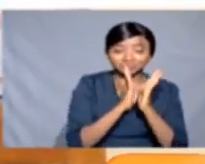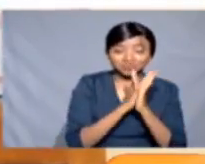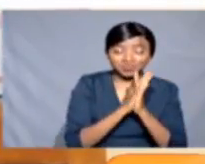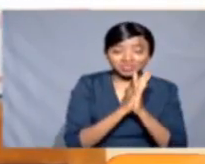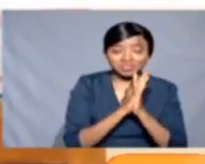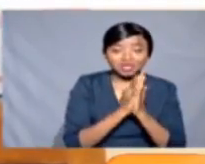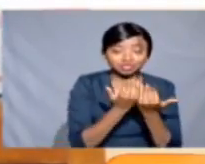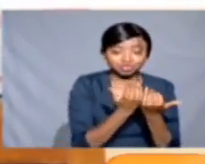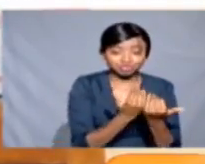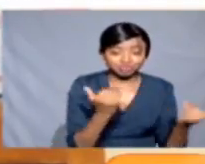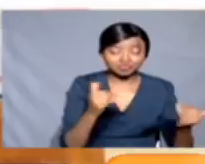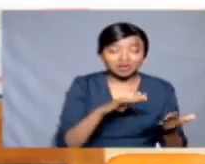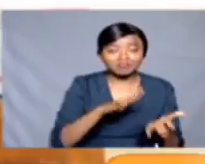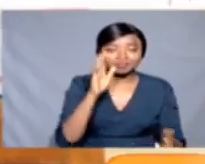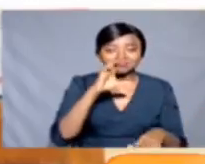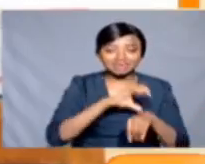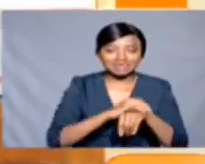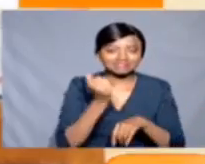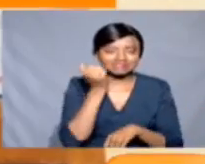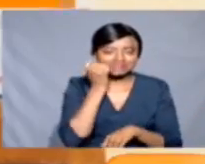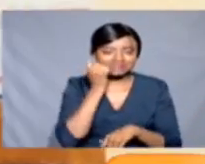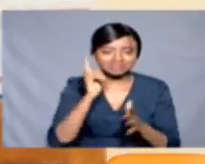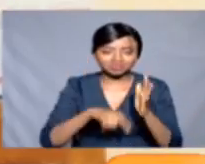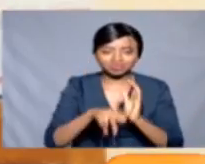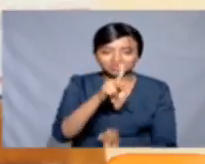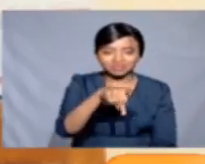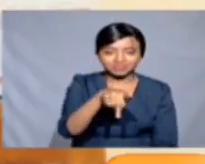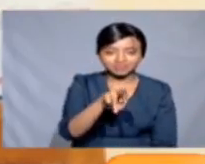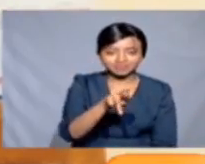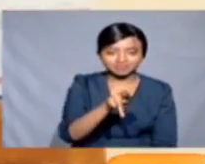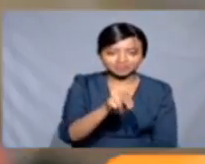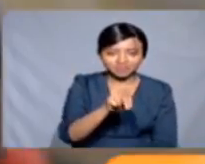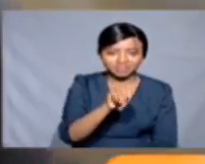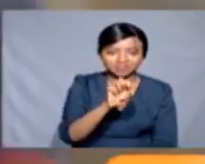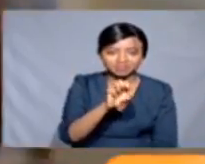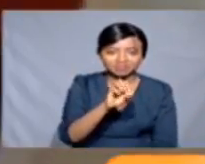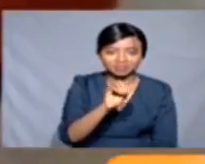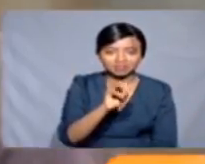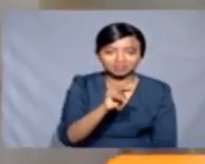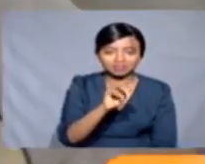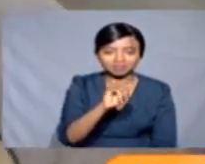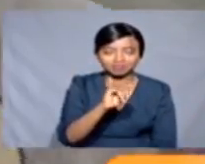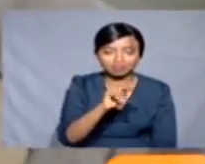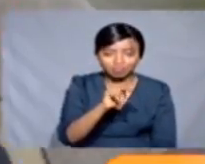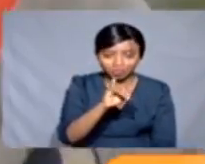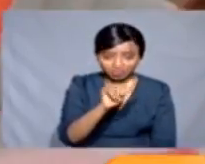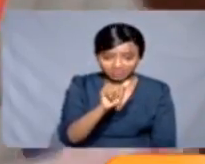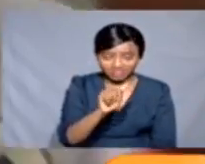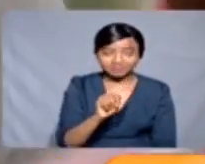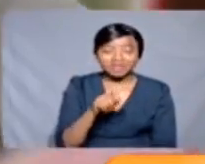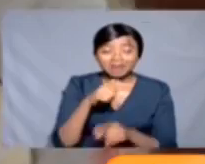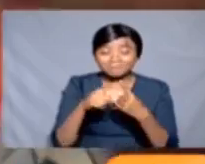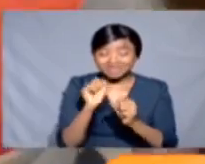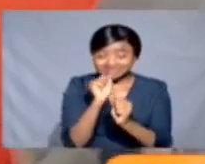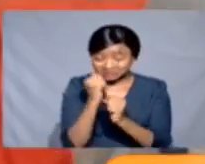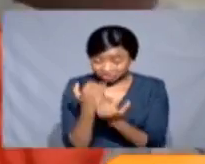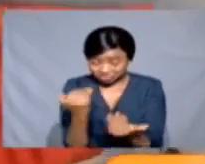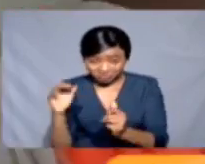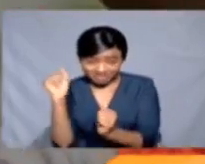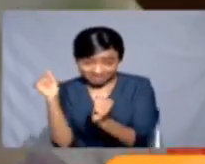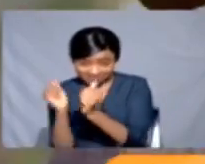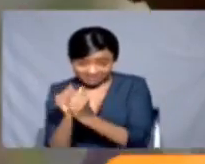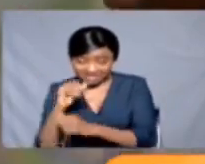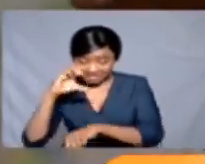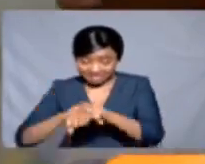pneumonia as a result of the smoke that comes from the dump site. Out of 10 children that have